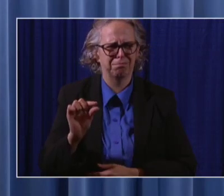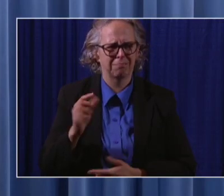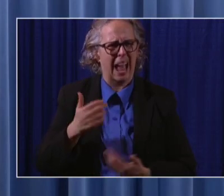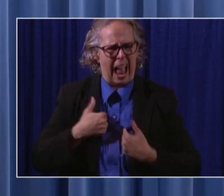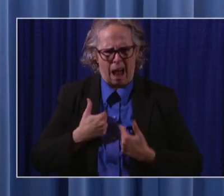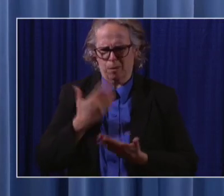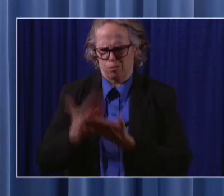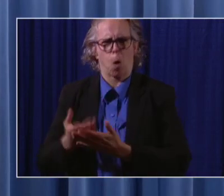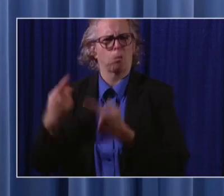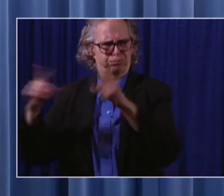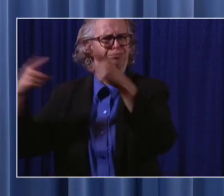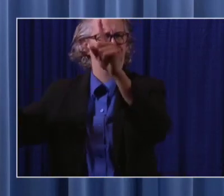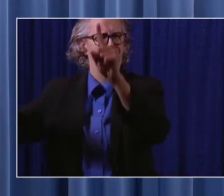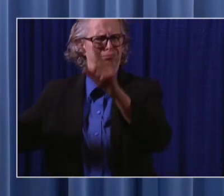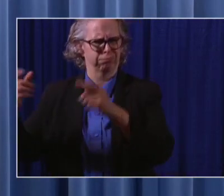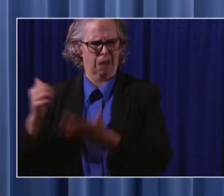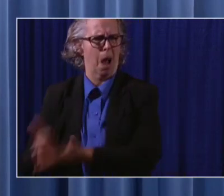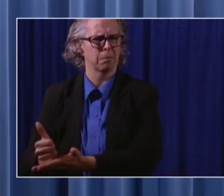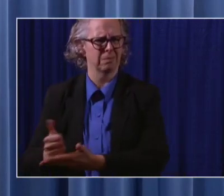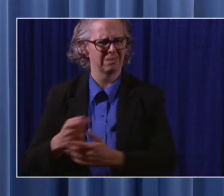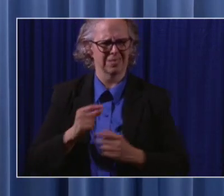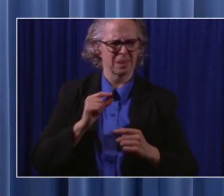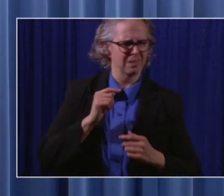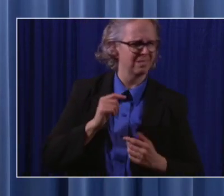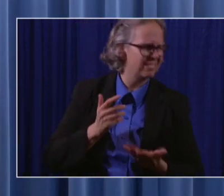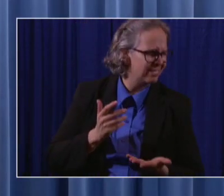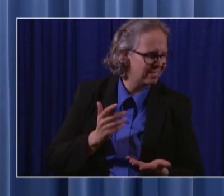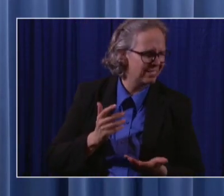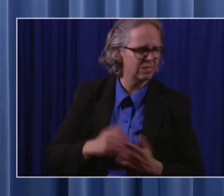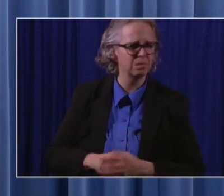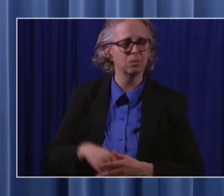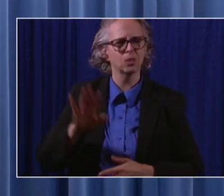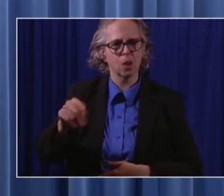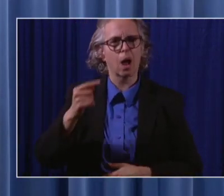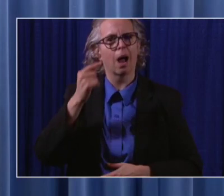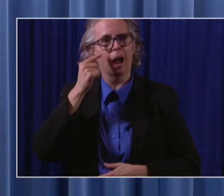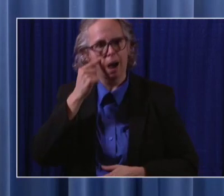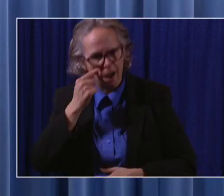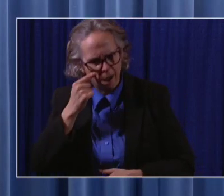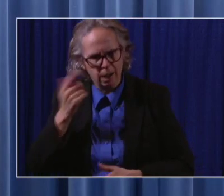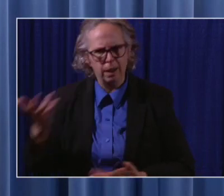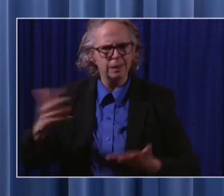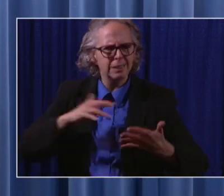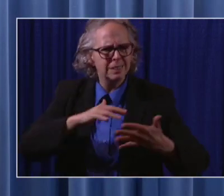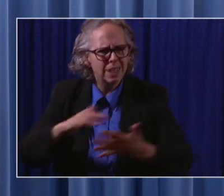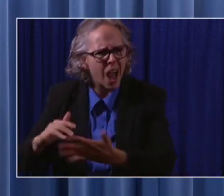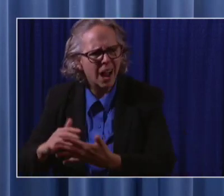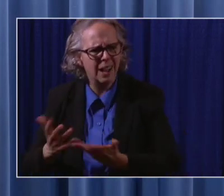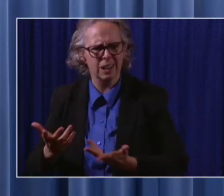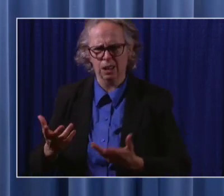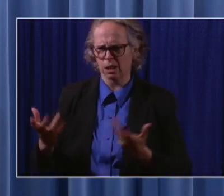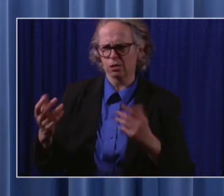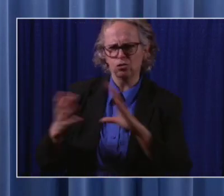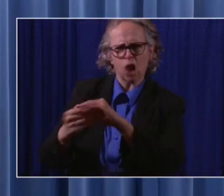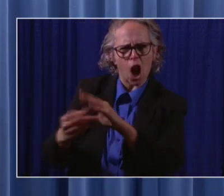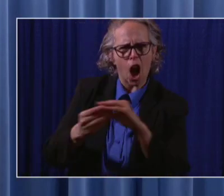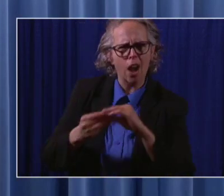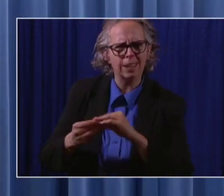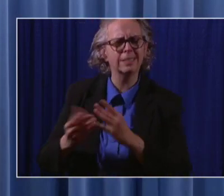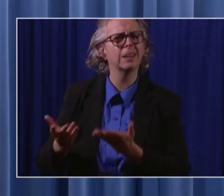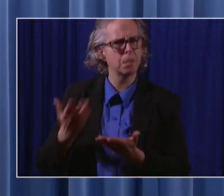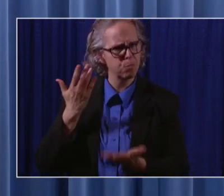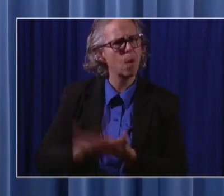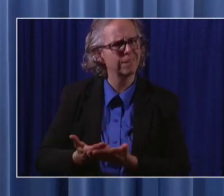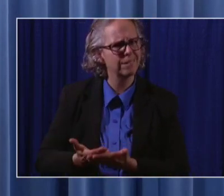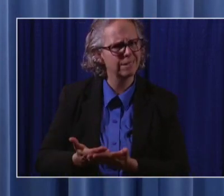looking at stories that have been written, you have seen some studies that have been done. I'm not going to stand here and defend this drug because I